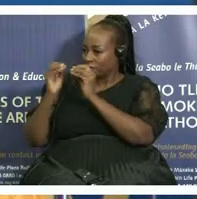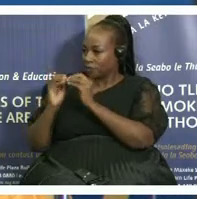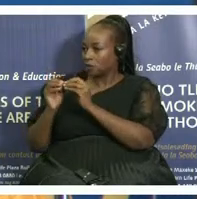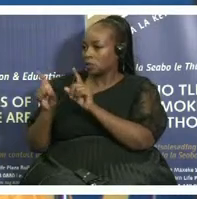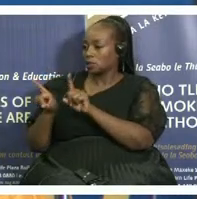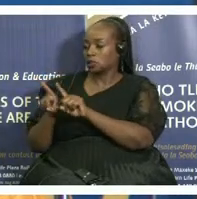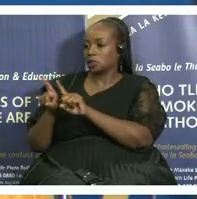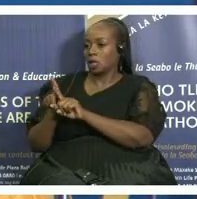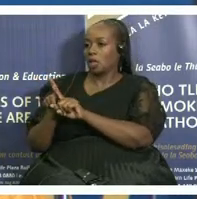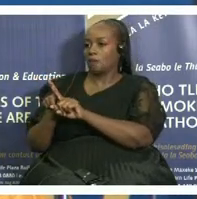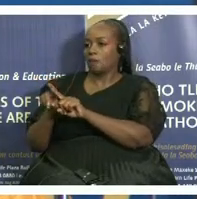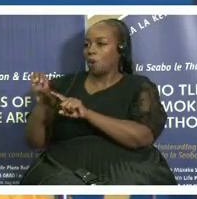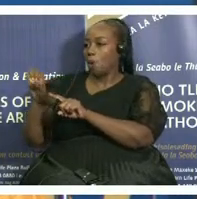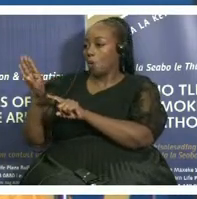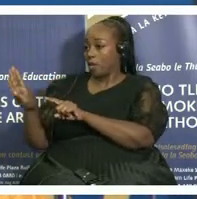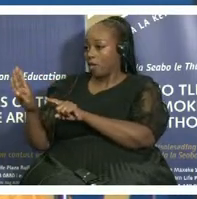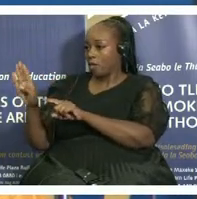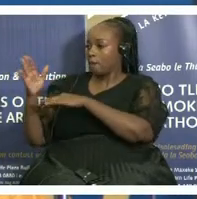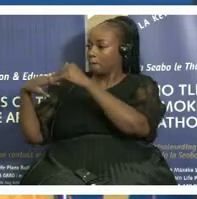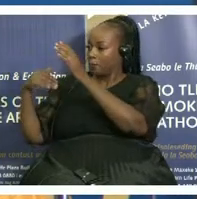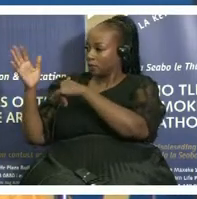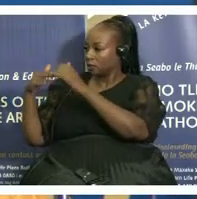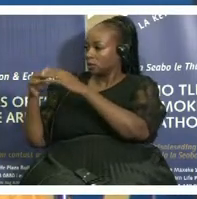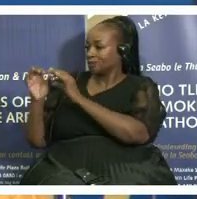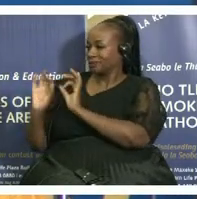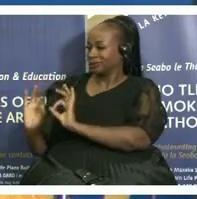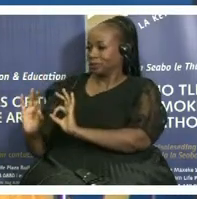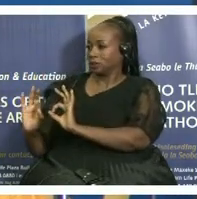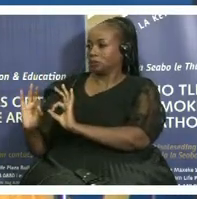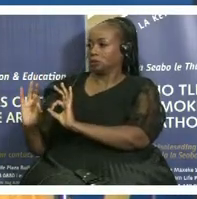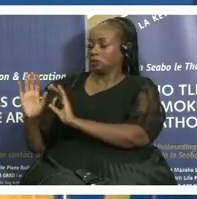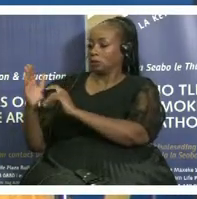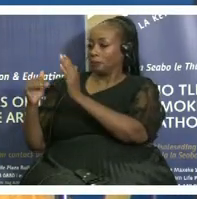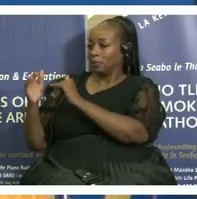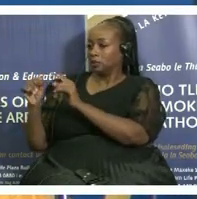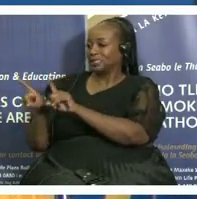new boiler, and the following new project will start in the